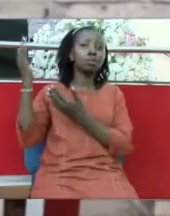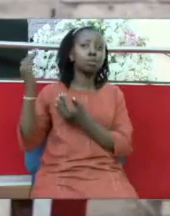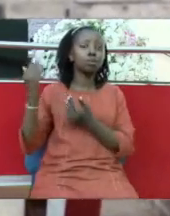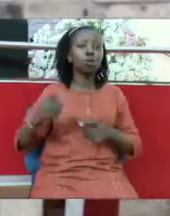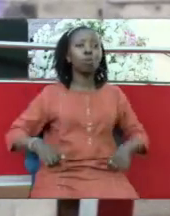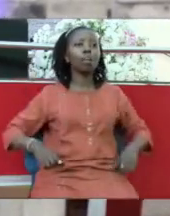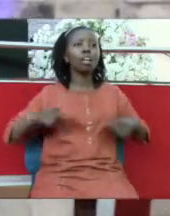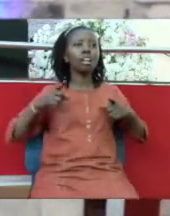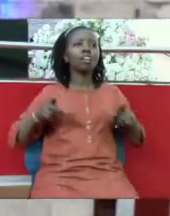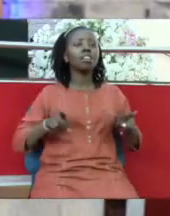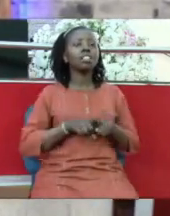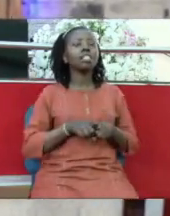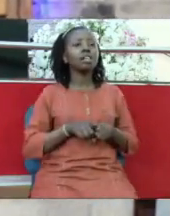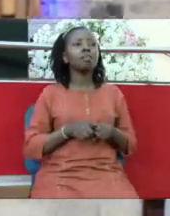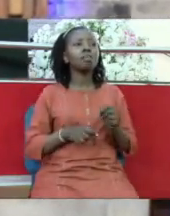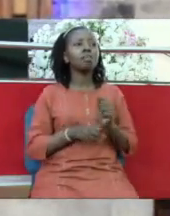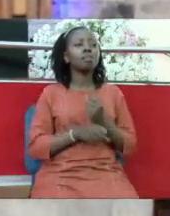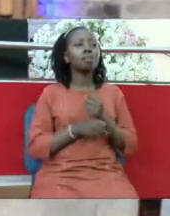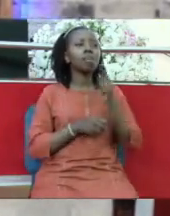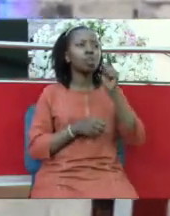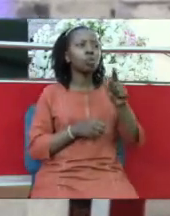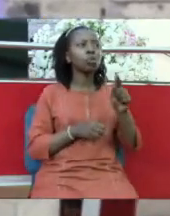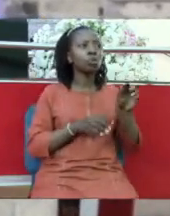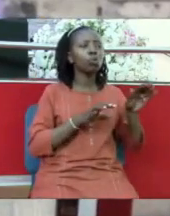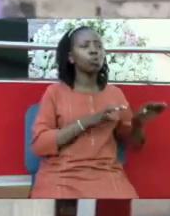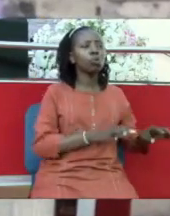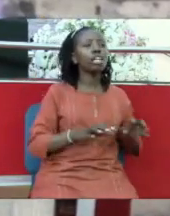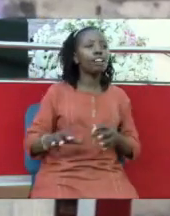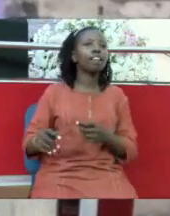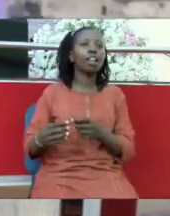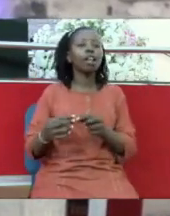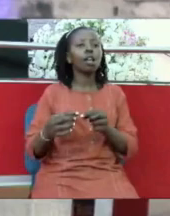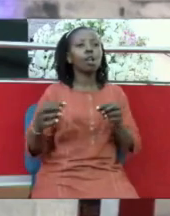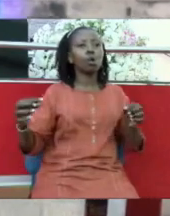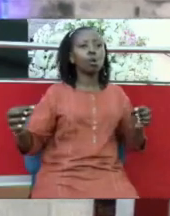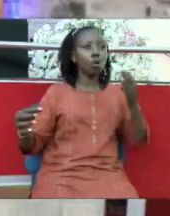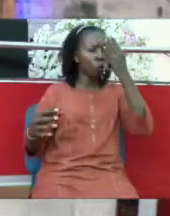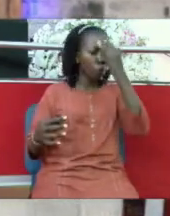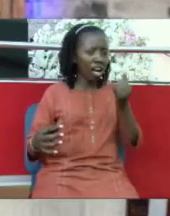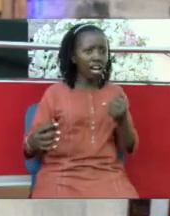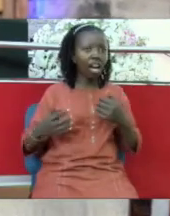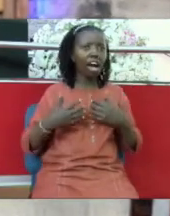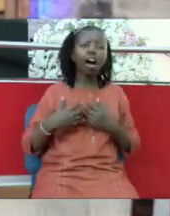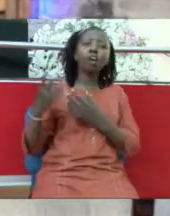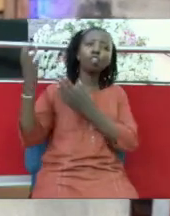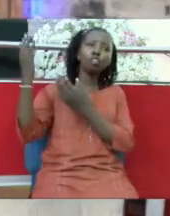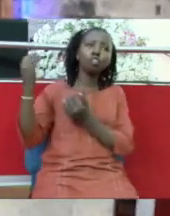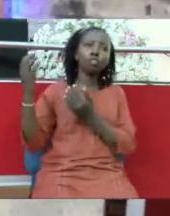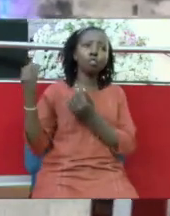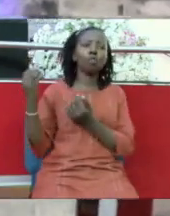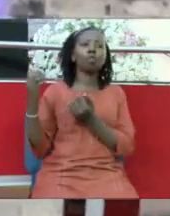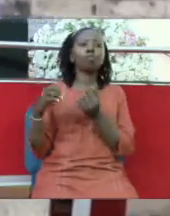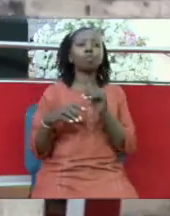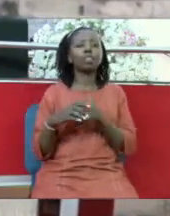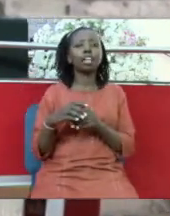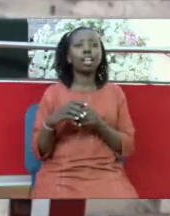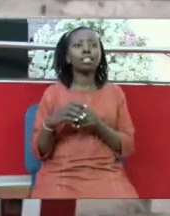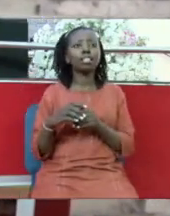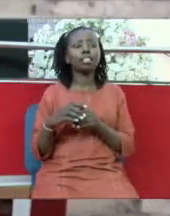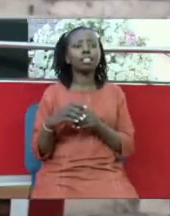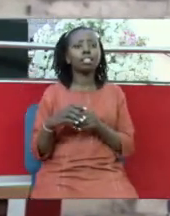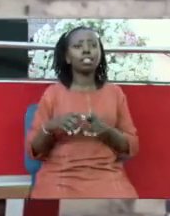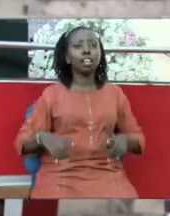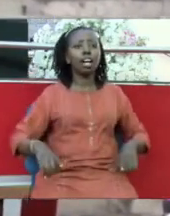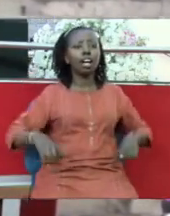endurance in you. Ndivyo Paulo anavyosema. Your faith, because it keeps that hope you have. Kwamba imani yako huweka tumaini. Alive.